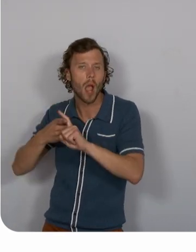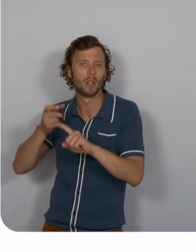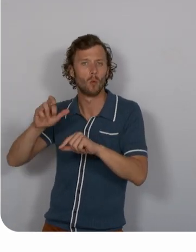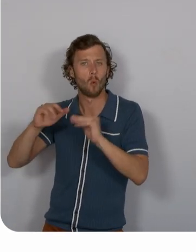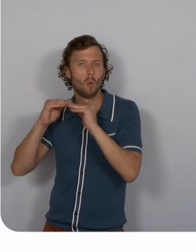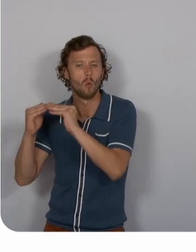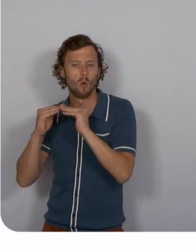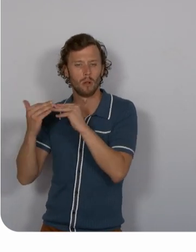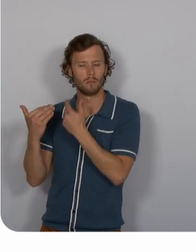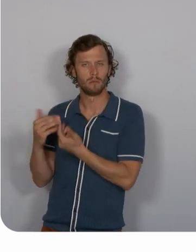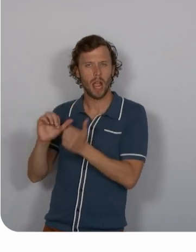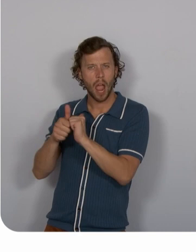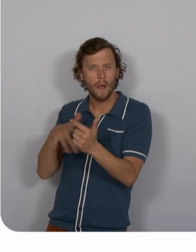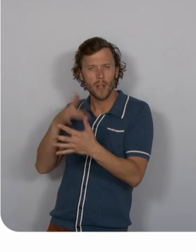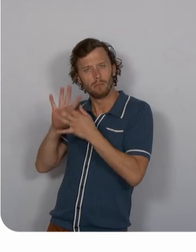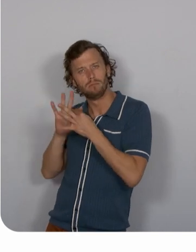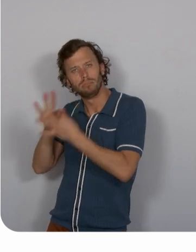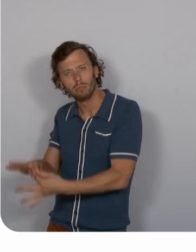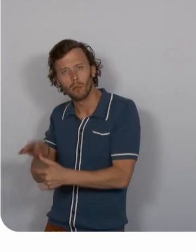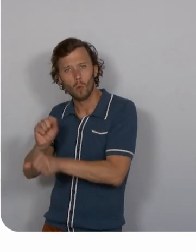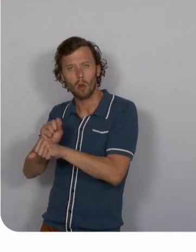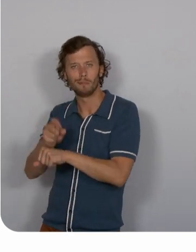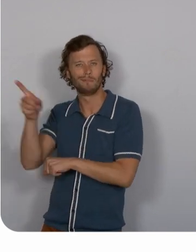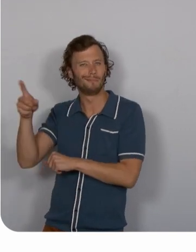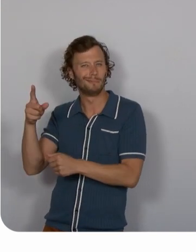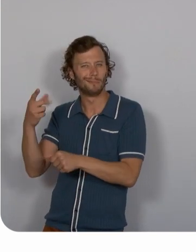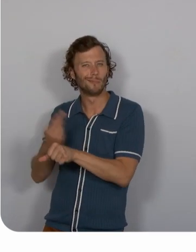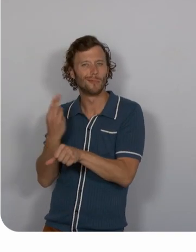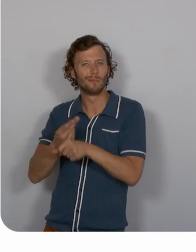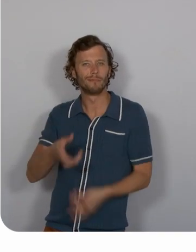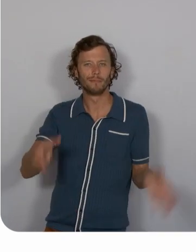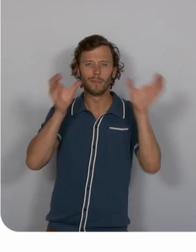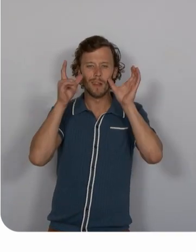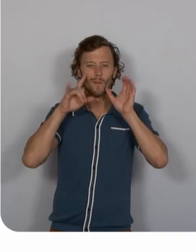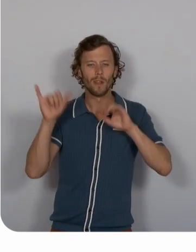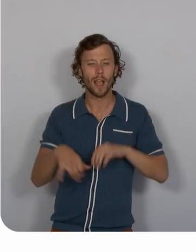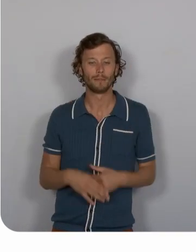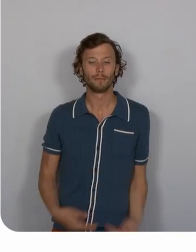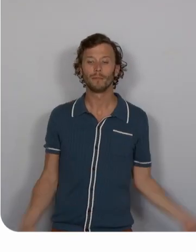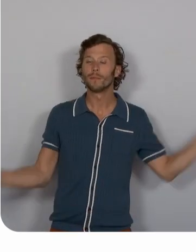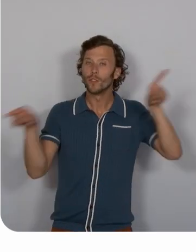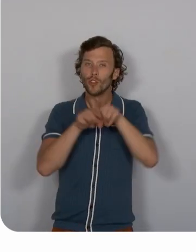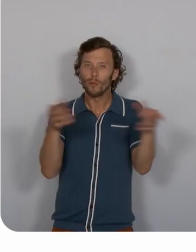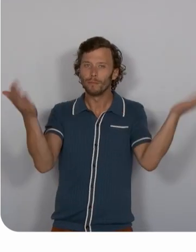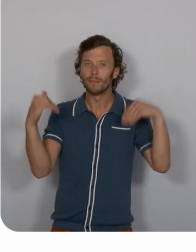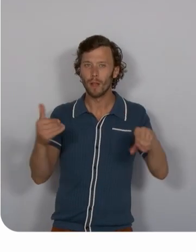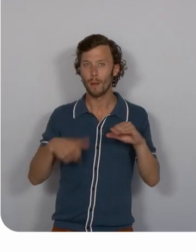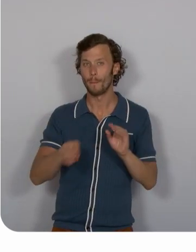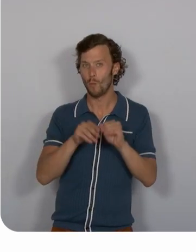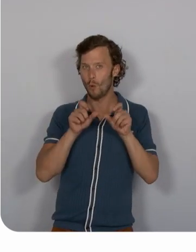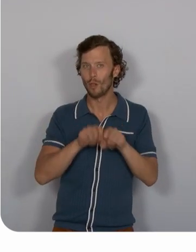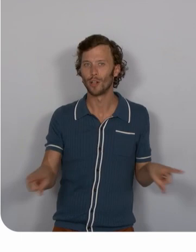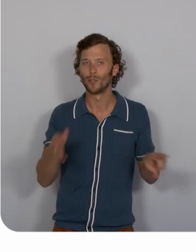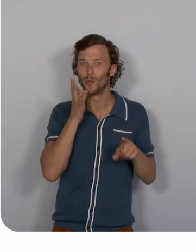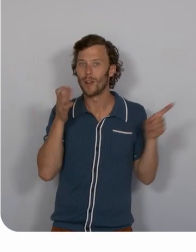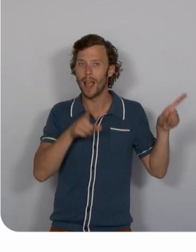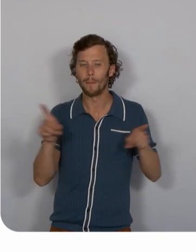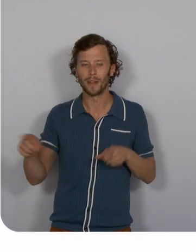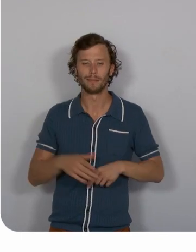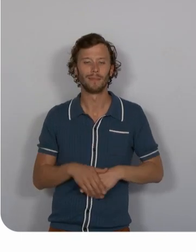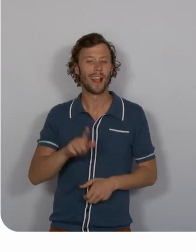belonging. Speaking of more big launches in the works, later this year, you'll be able to leverage your favorite